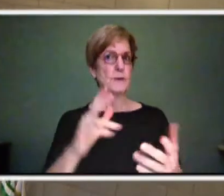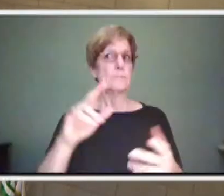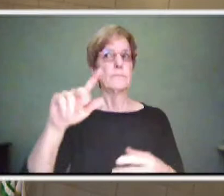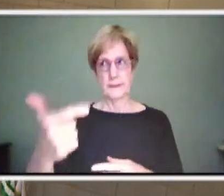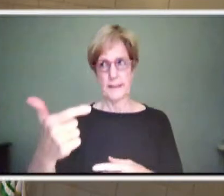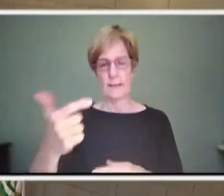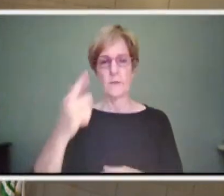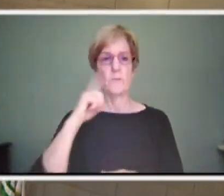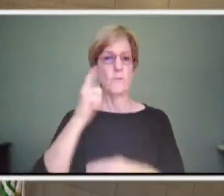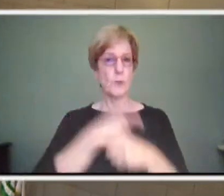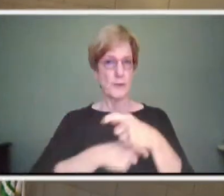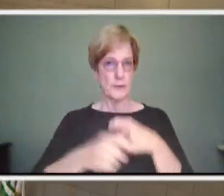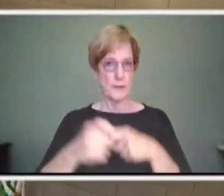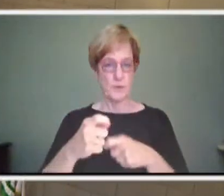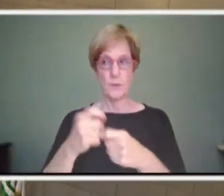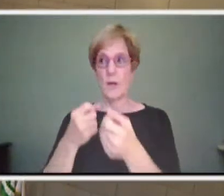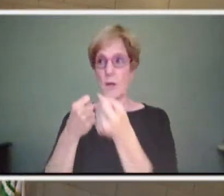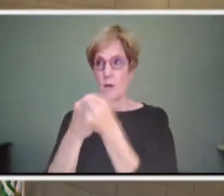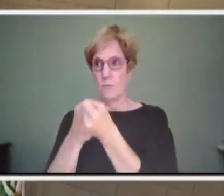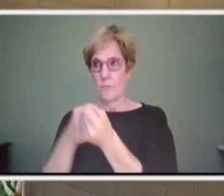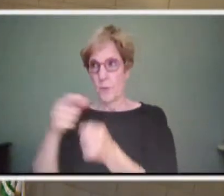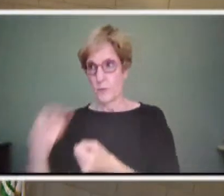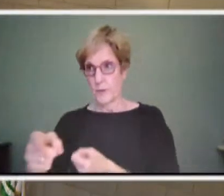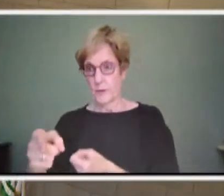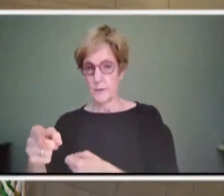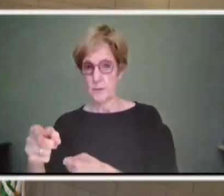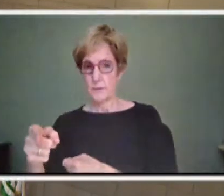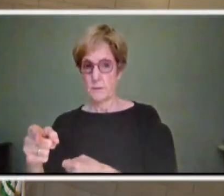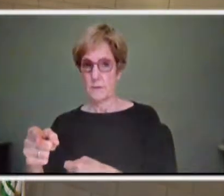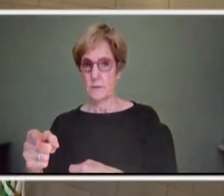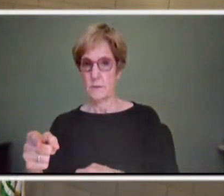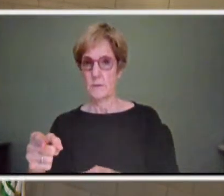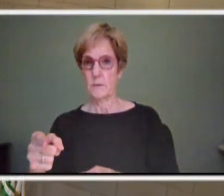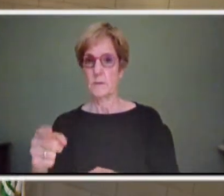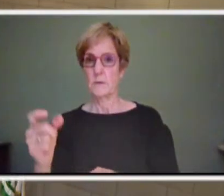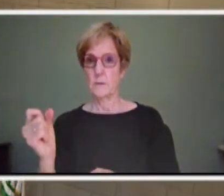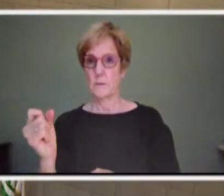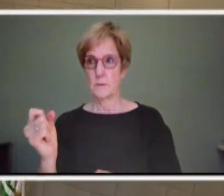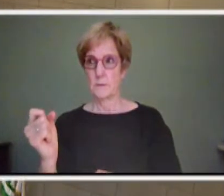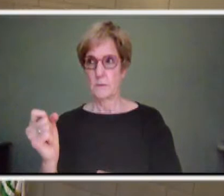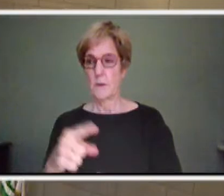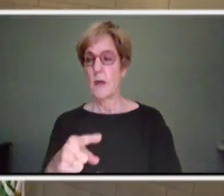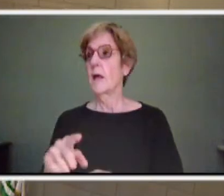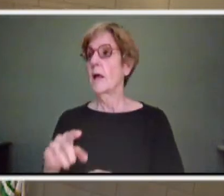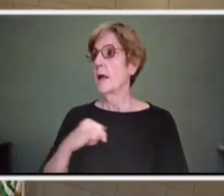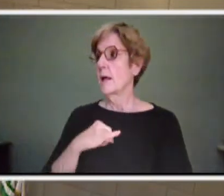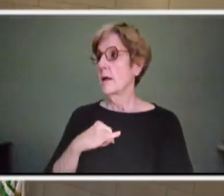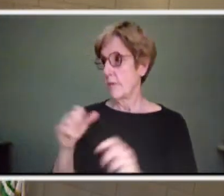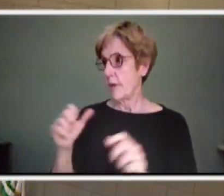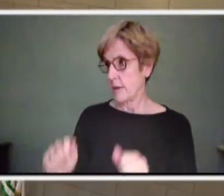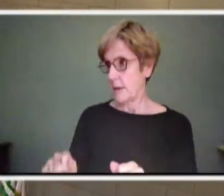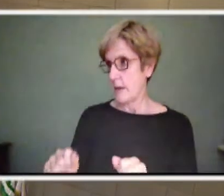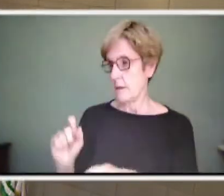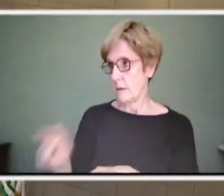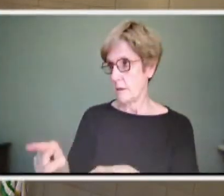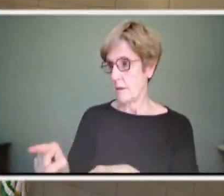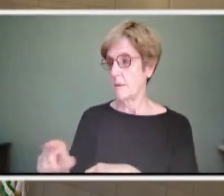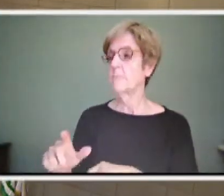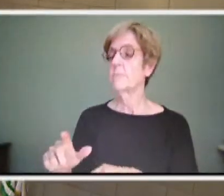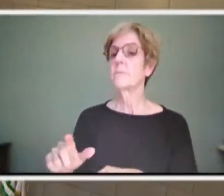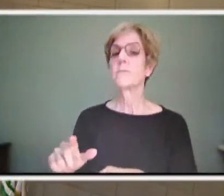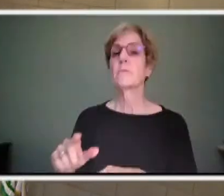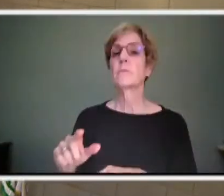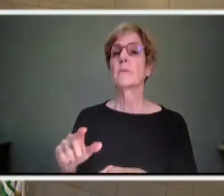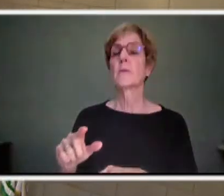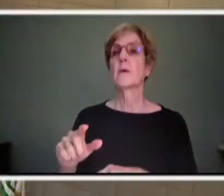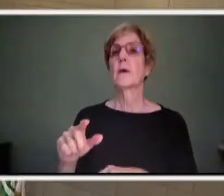in favor of the substitute? Just got a question, if I may, Mayor Pro Tem. Yes, Mr. Mitchell. I think anytime when the council member